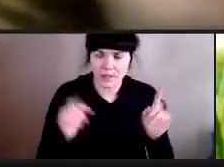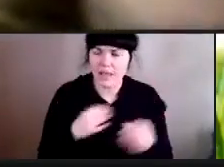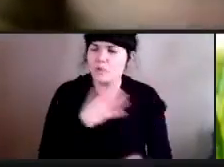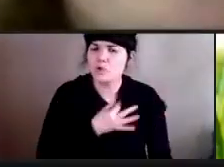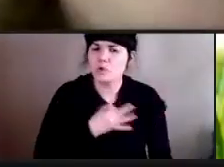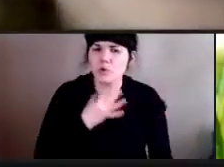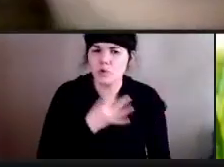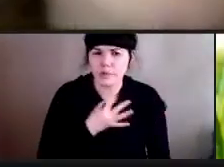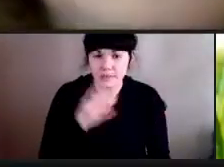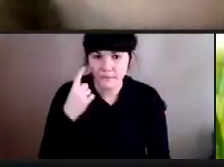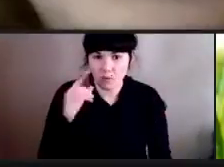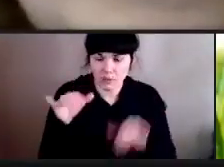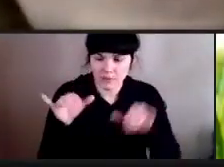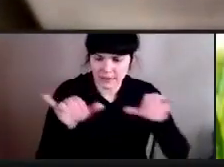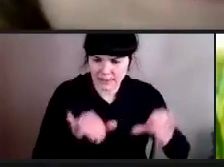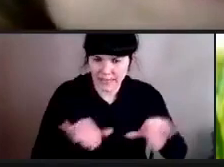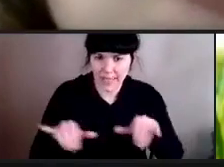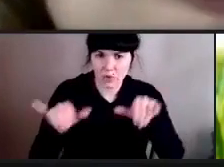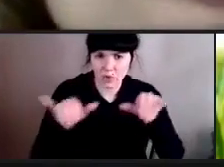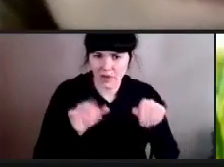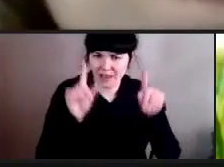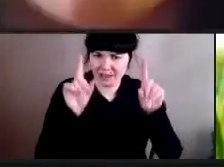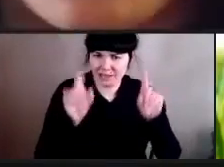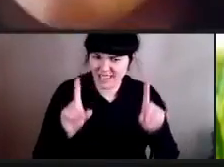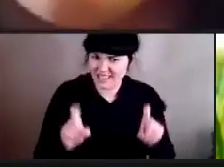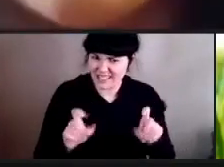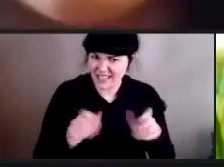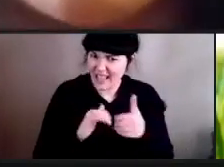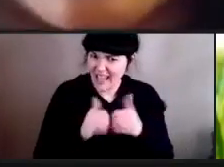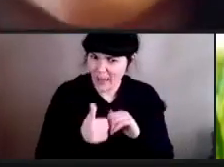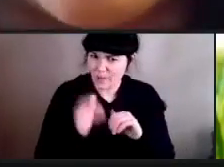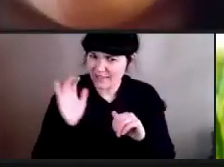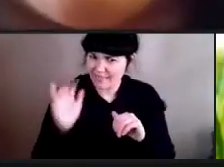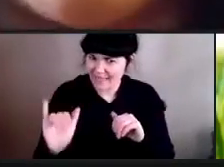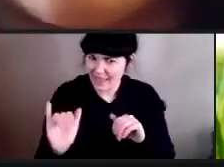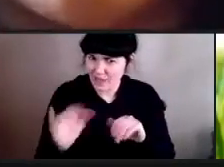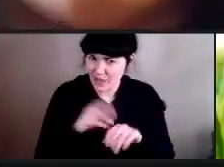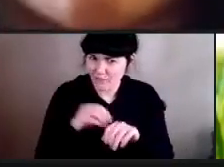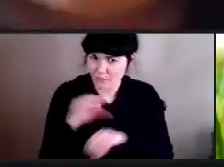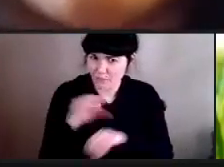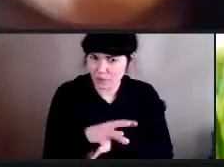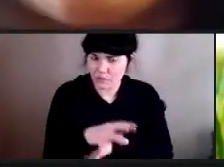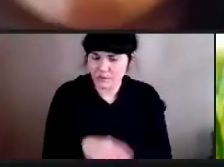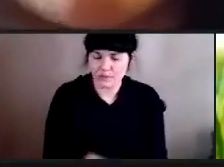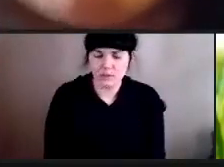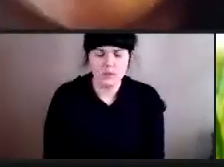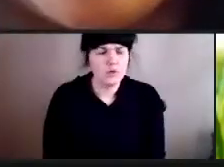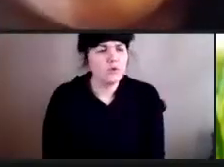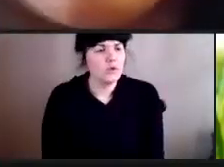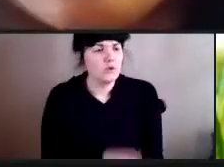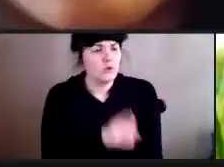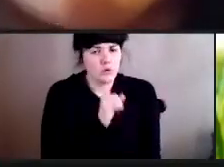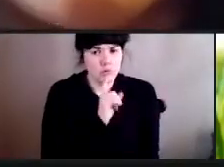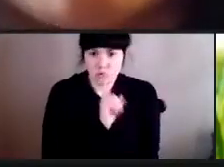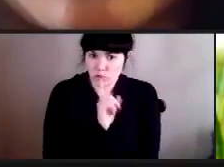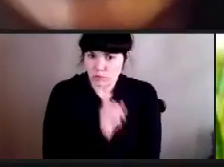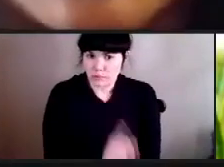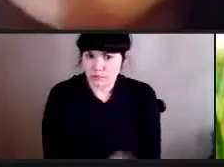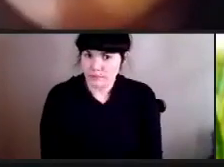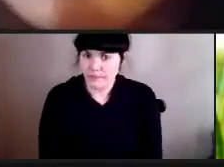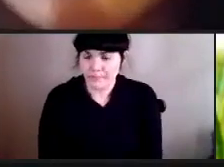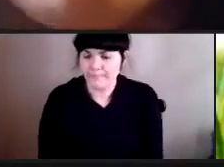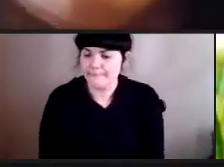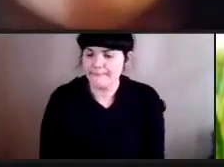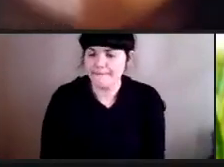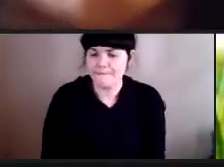you speak to both of that? Sure. So I think, of course, one starts with the feedback that we're getting from teachers and from